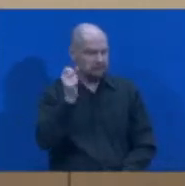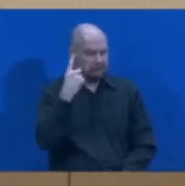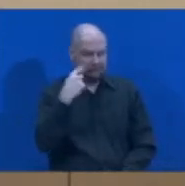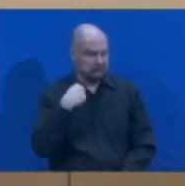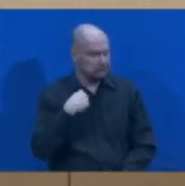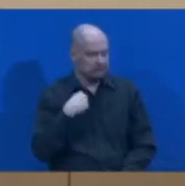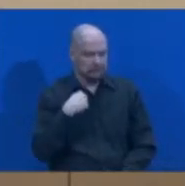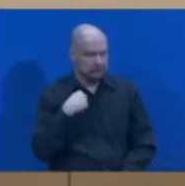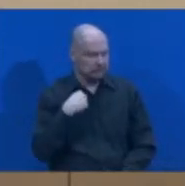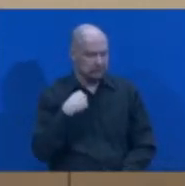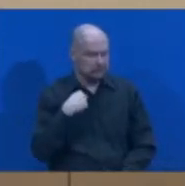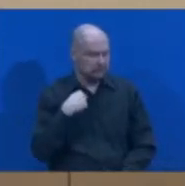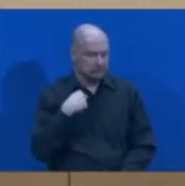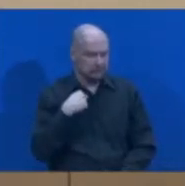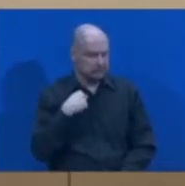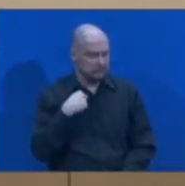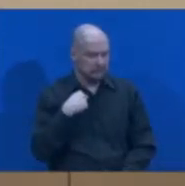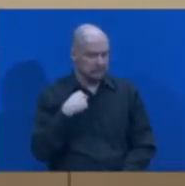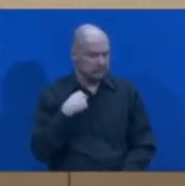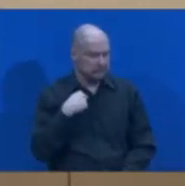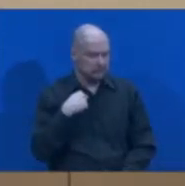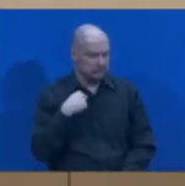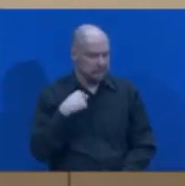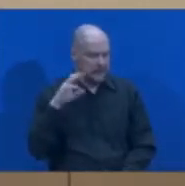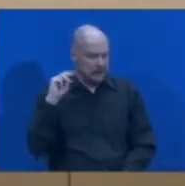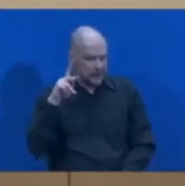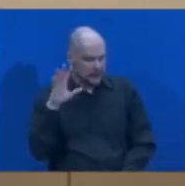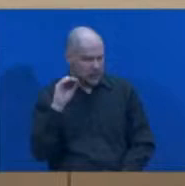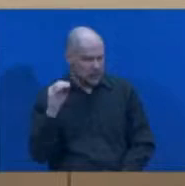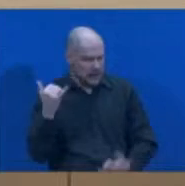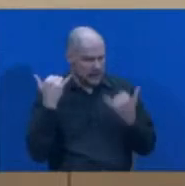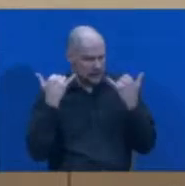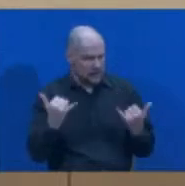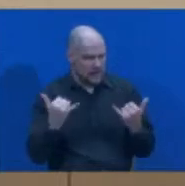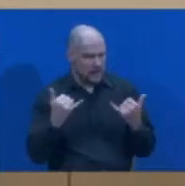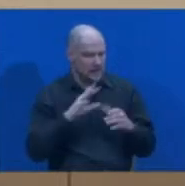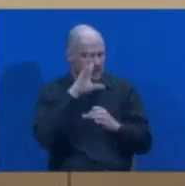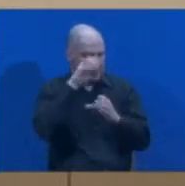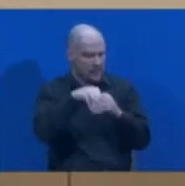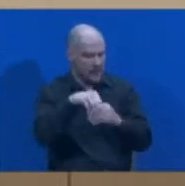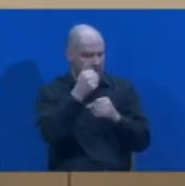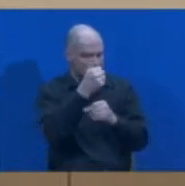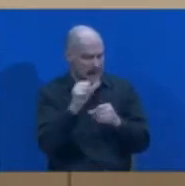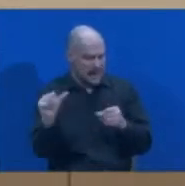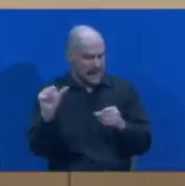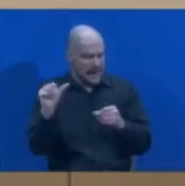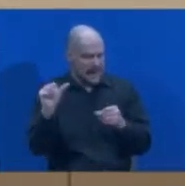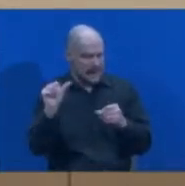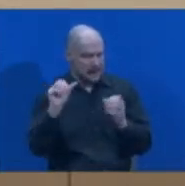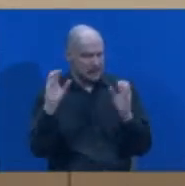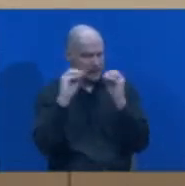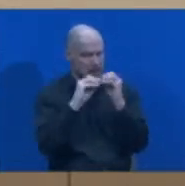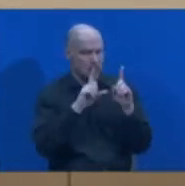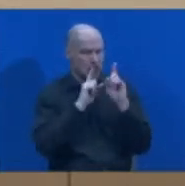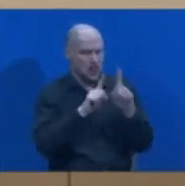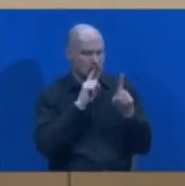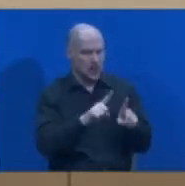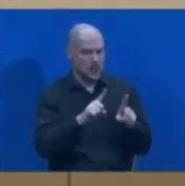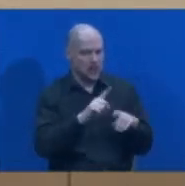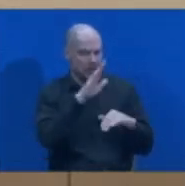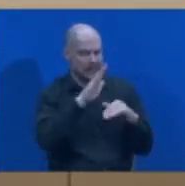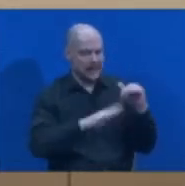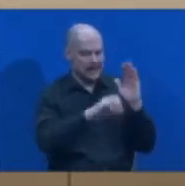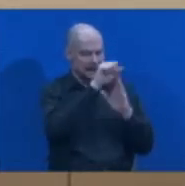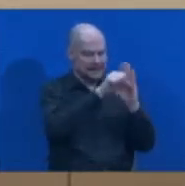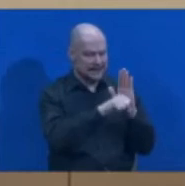been what the governor put in. Is Mecklenburg County currently anticipating any additional orders or any additional restrictions that go